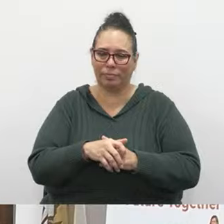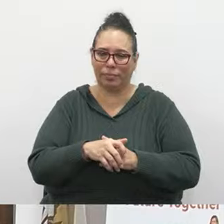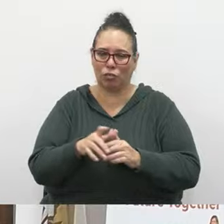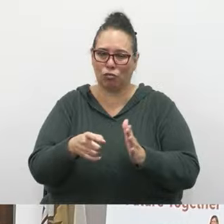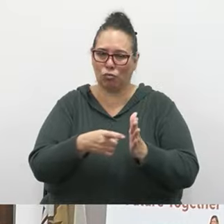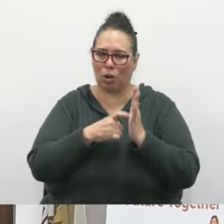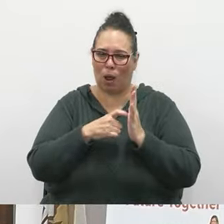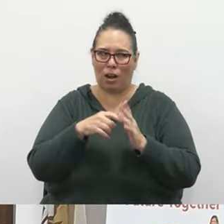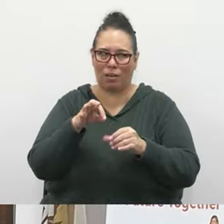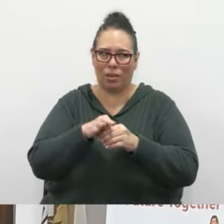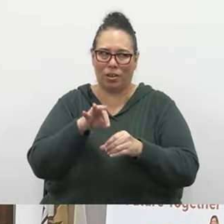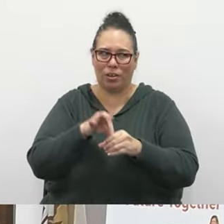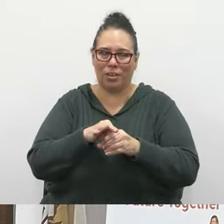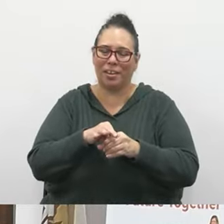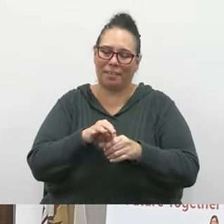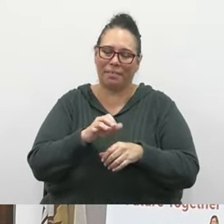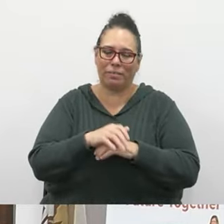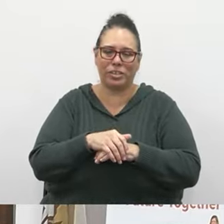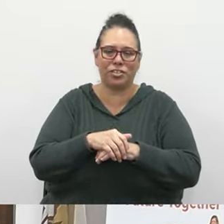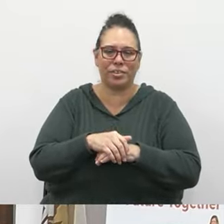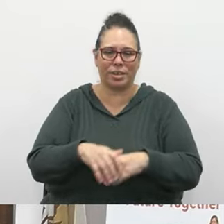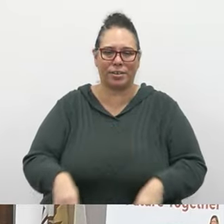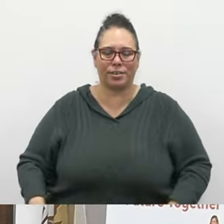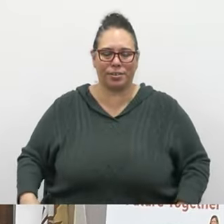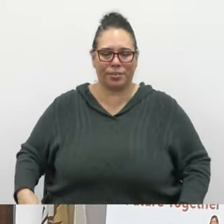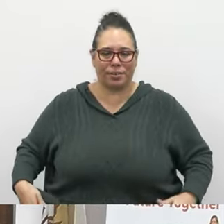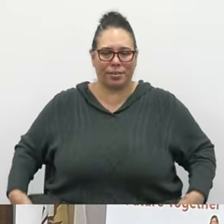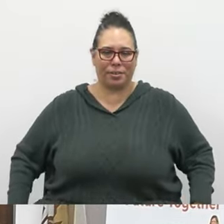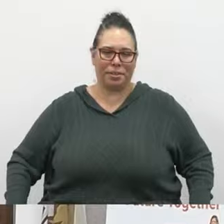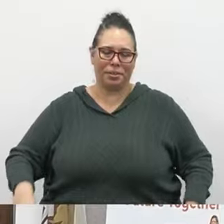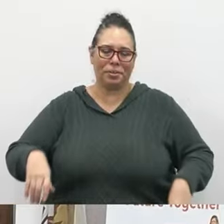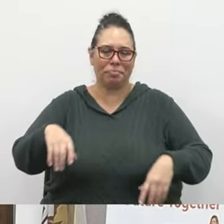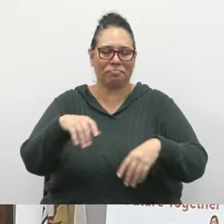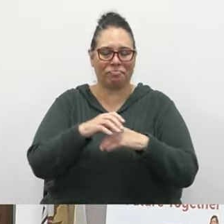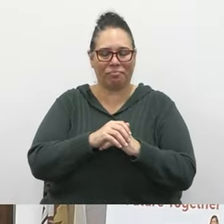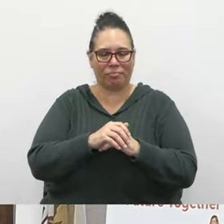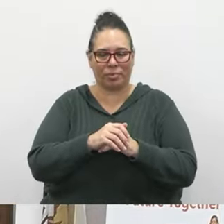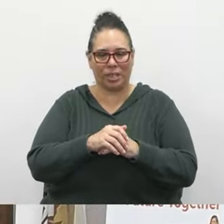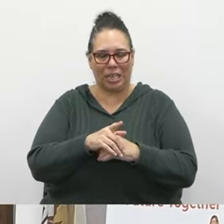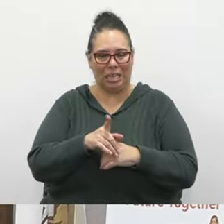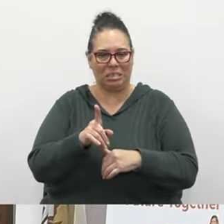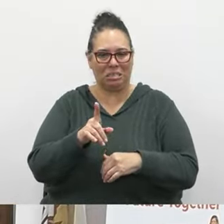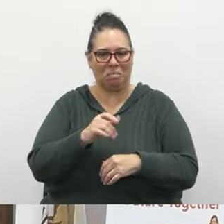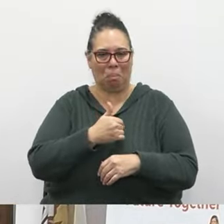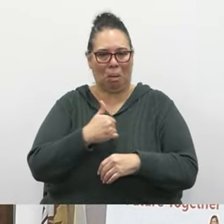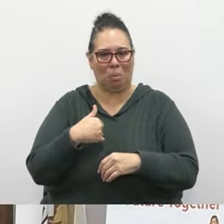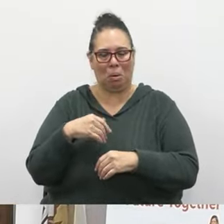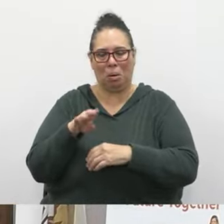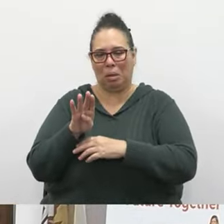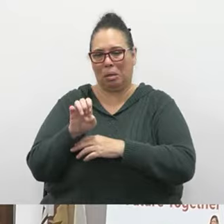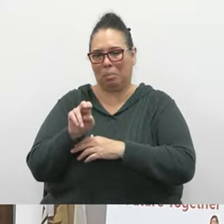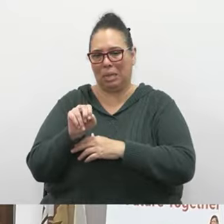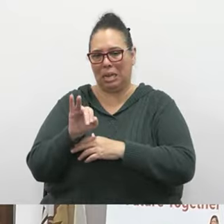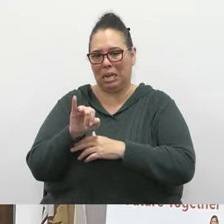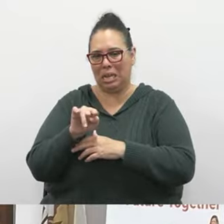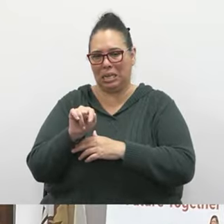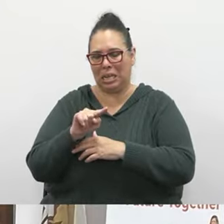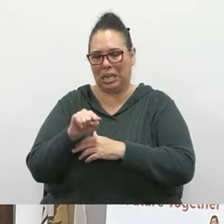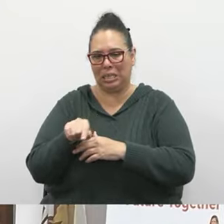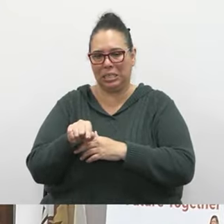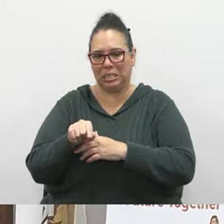require a vote on this committee? Yeah, I think you would vote to add Member Benitez to the Head